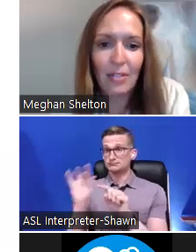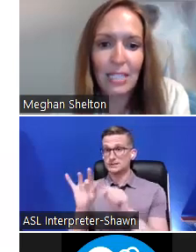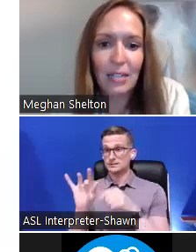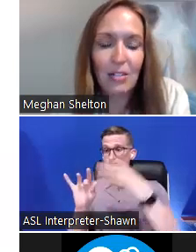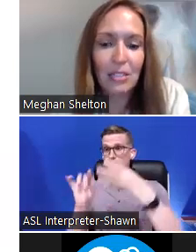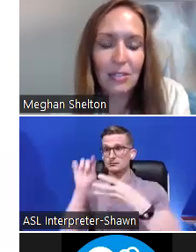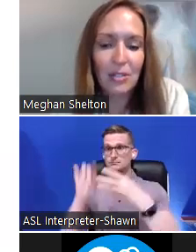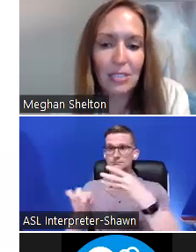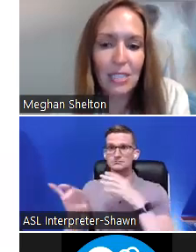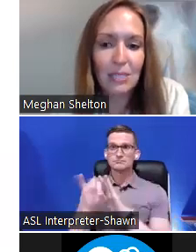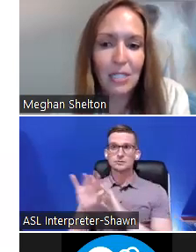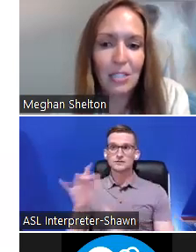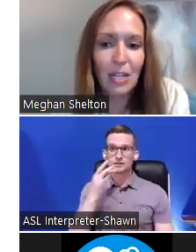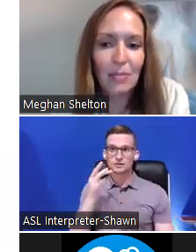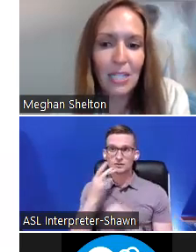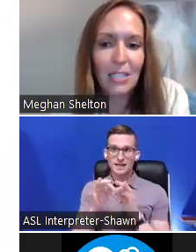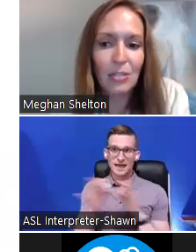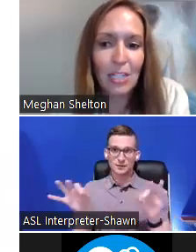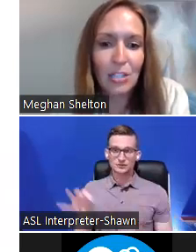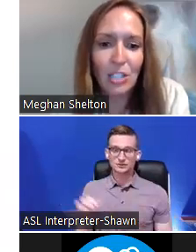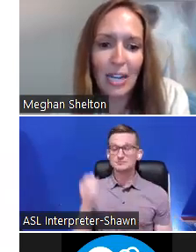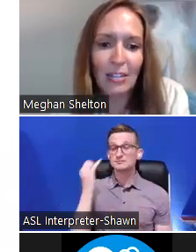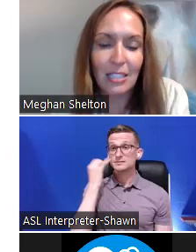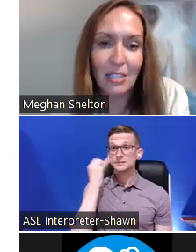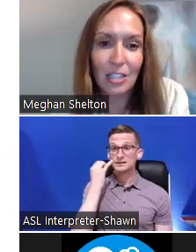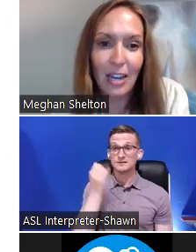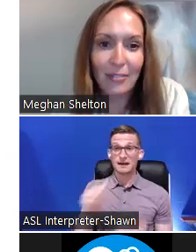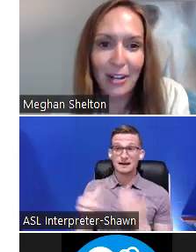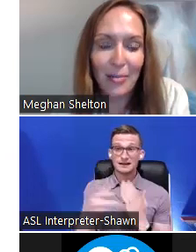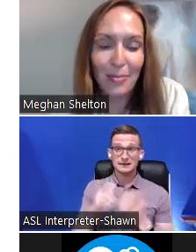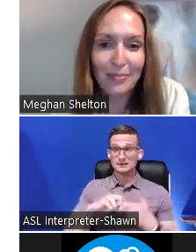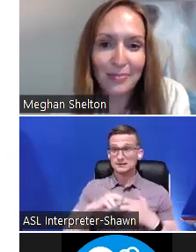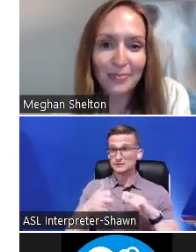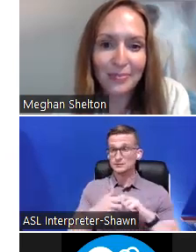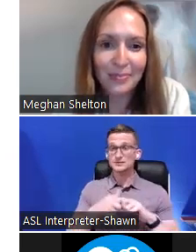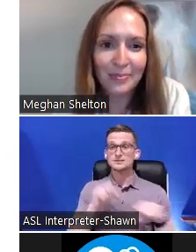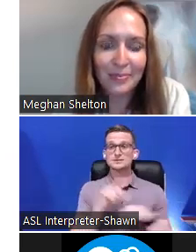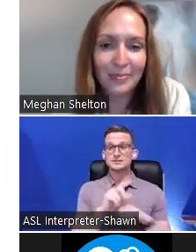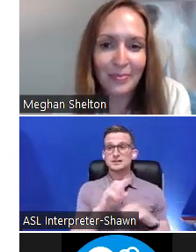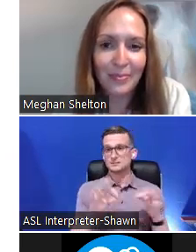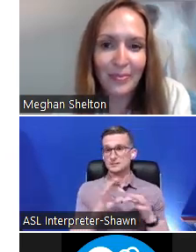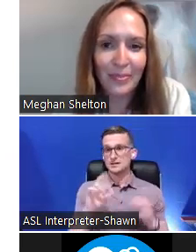you're having technical difficulties, please direct message Rachel Childs in the chat for help.